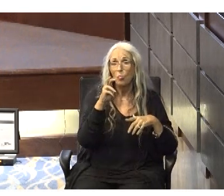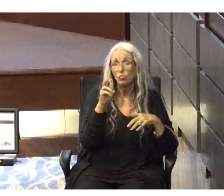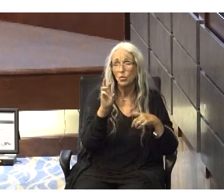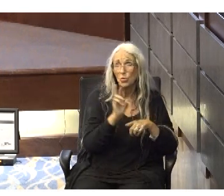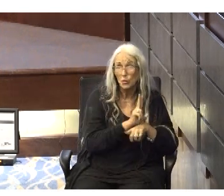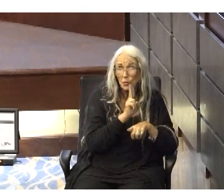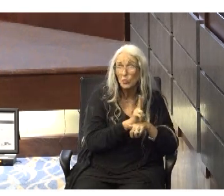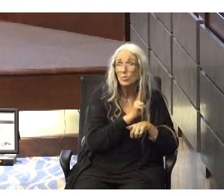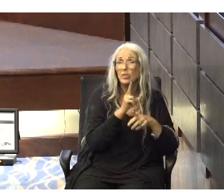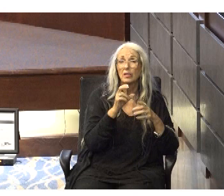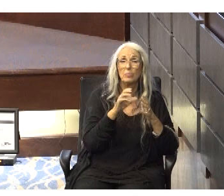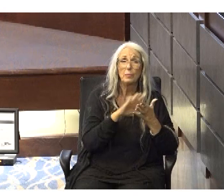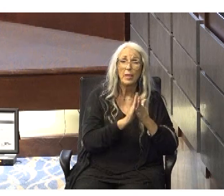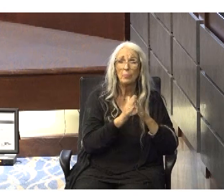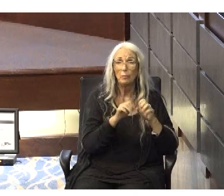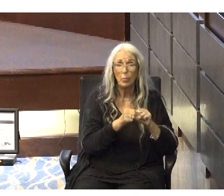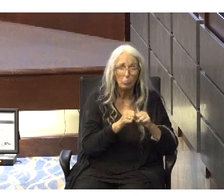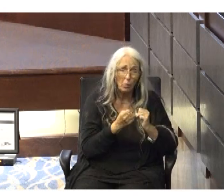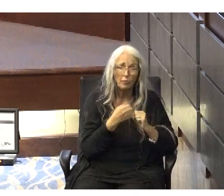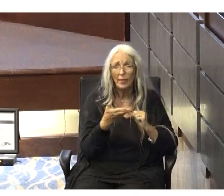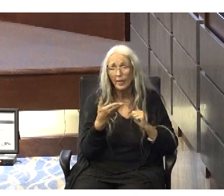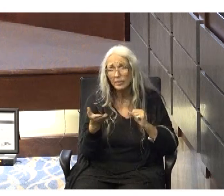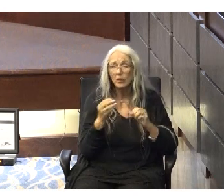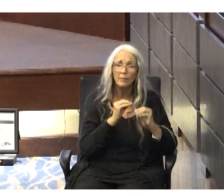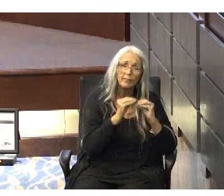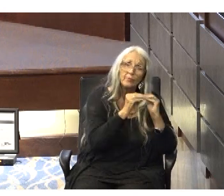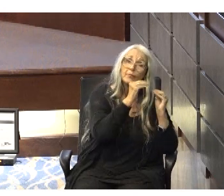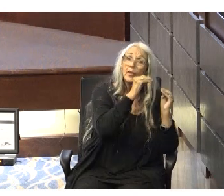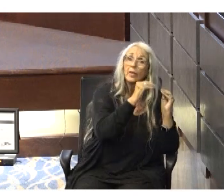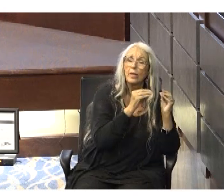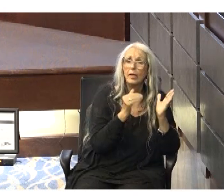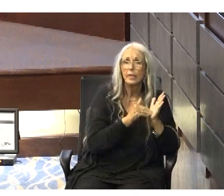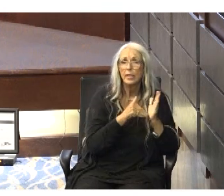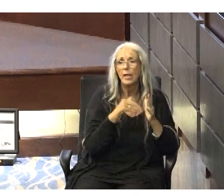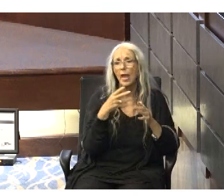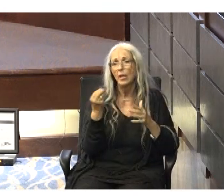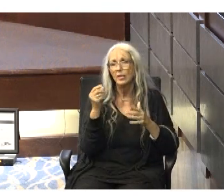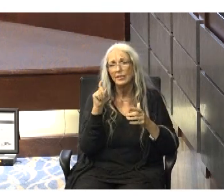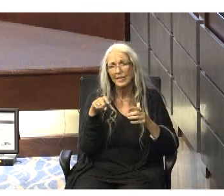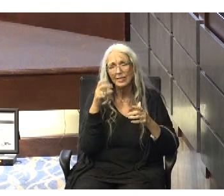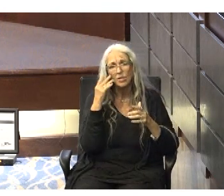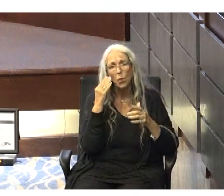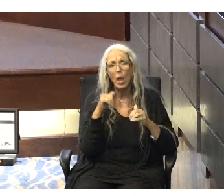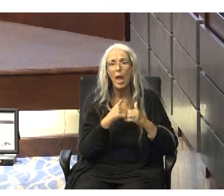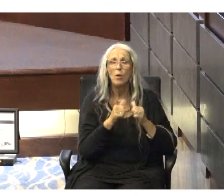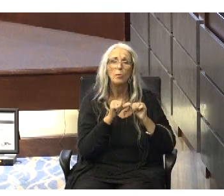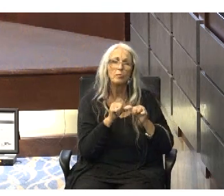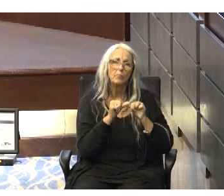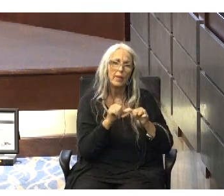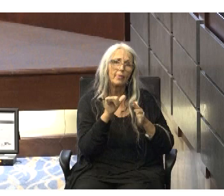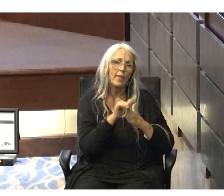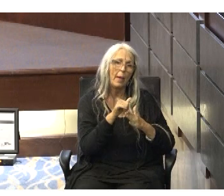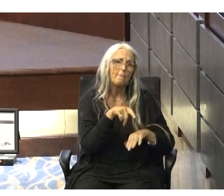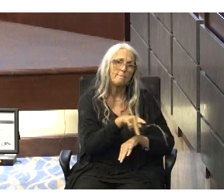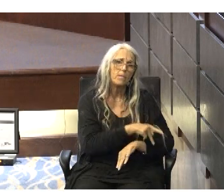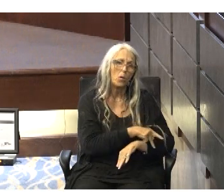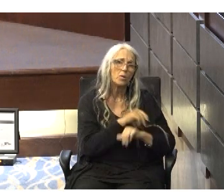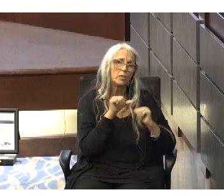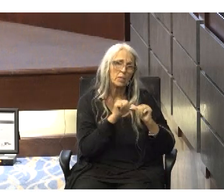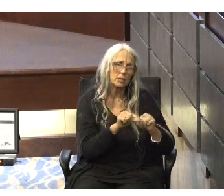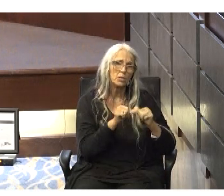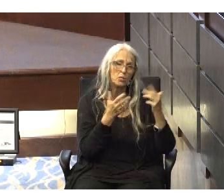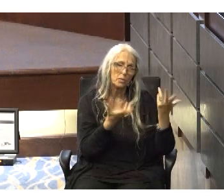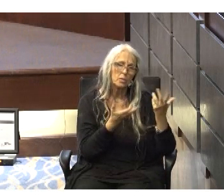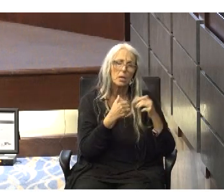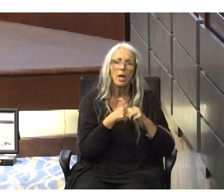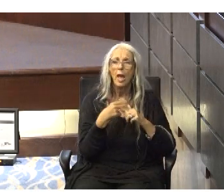not just to come in and put in a park, but it's important to look at how we're going to maintain and sustain that park. And another key